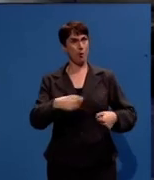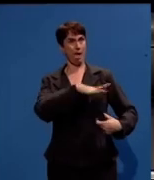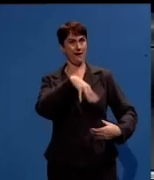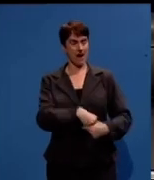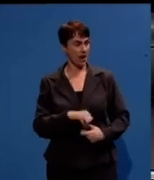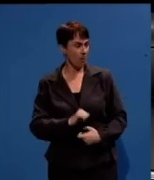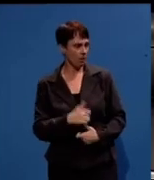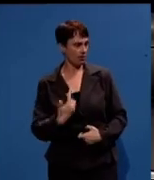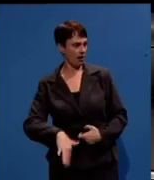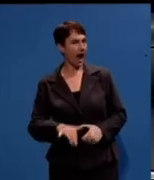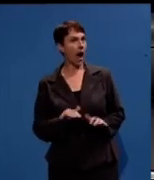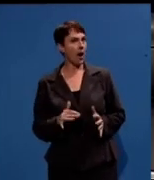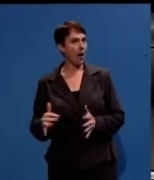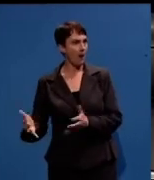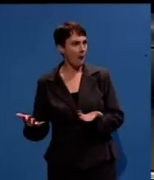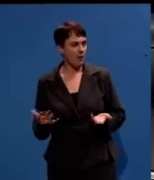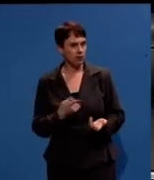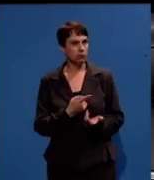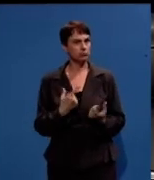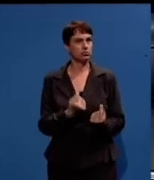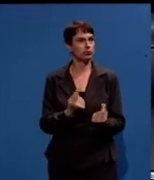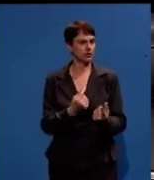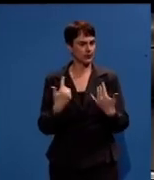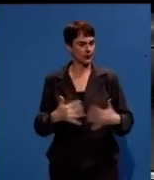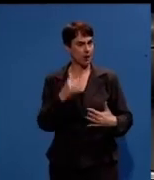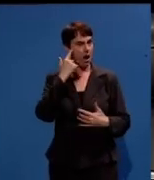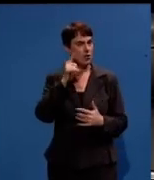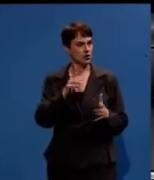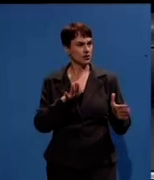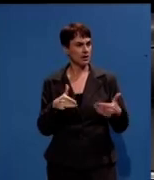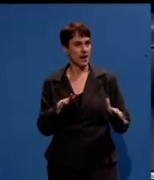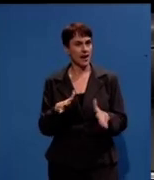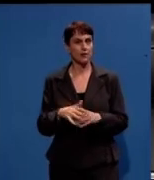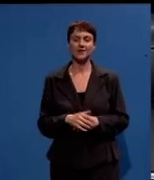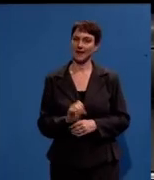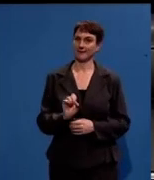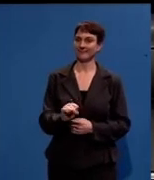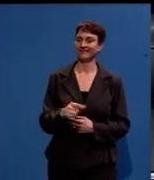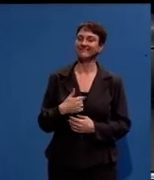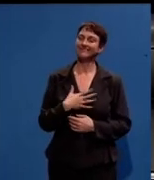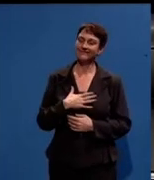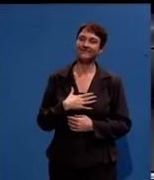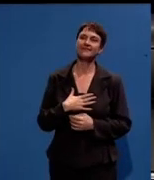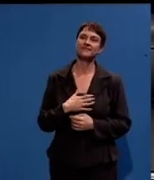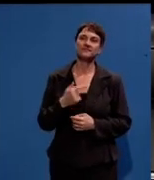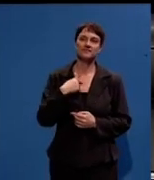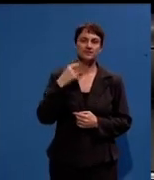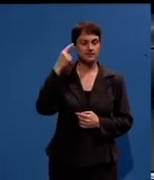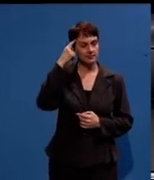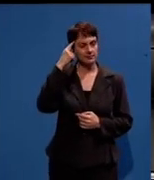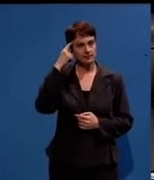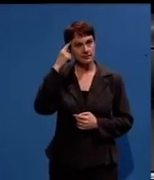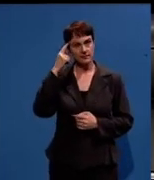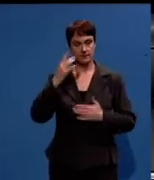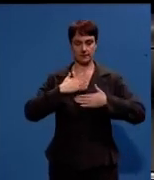the logistical impact of something like that? Okay, yes, it definitely is. I think the